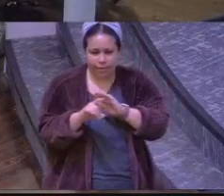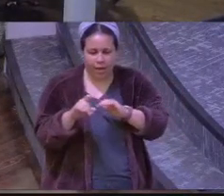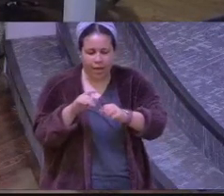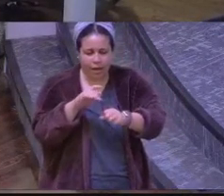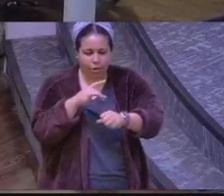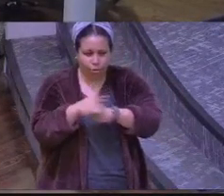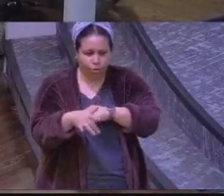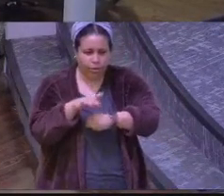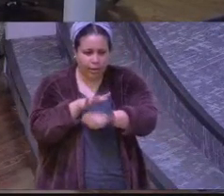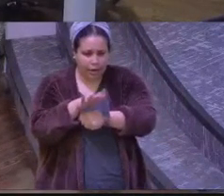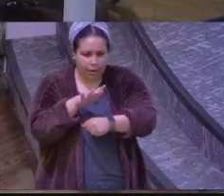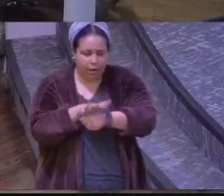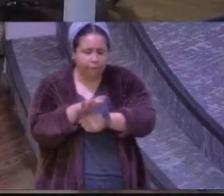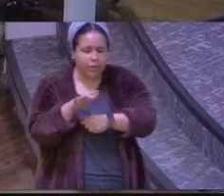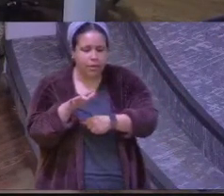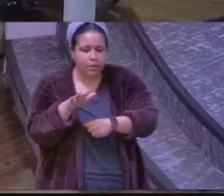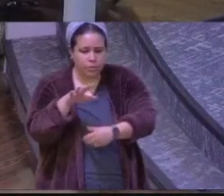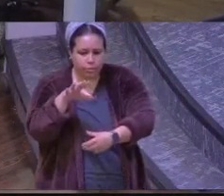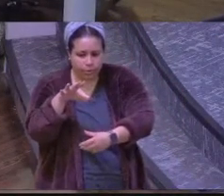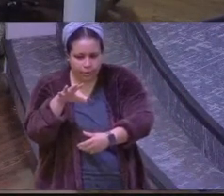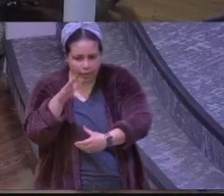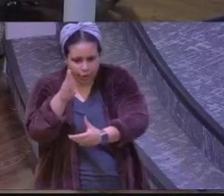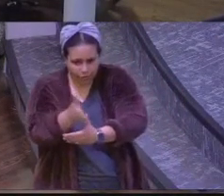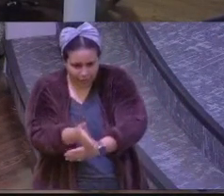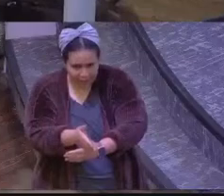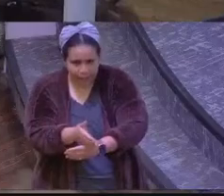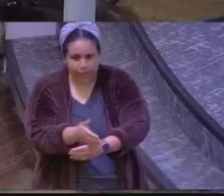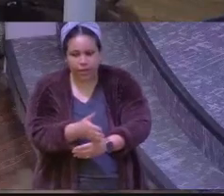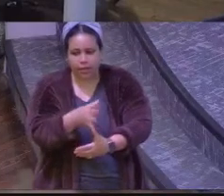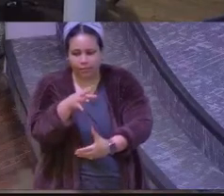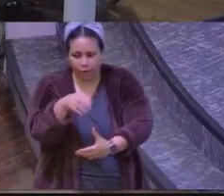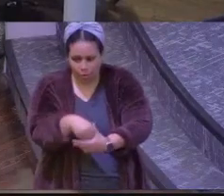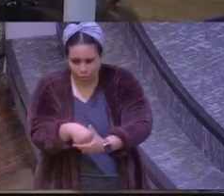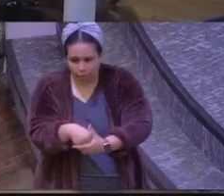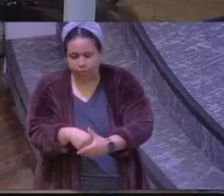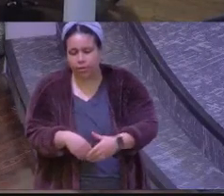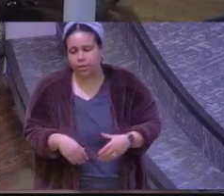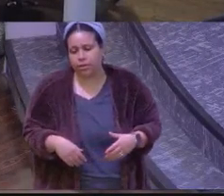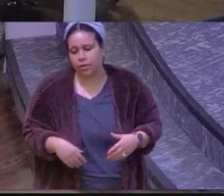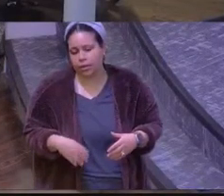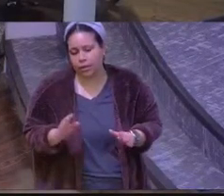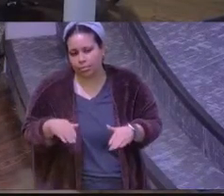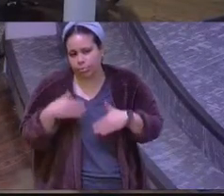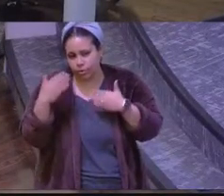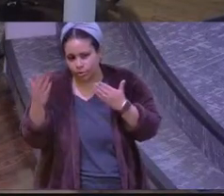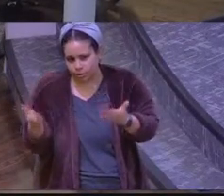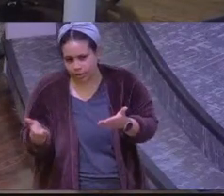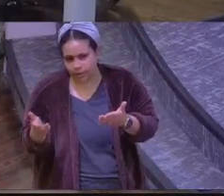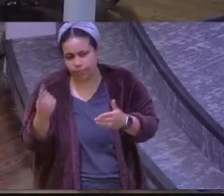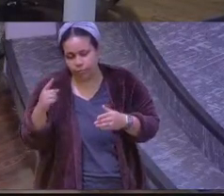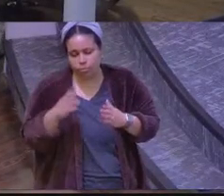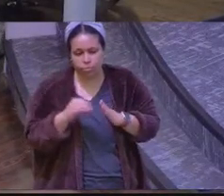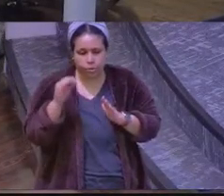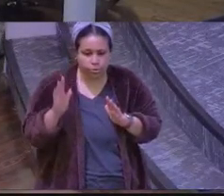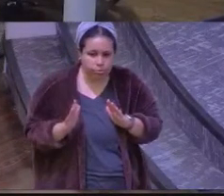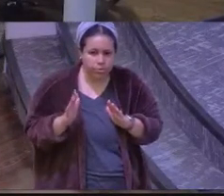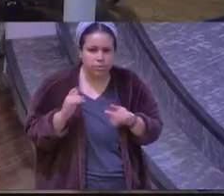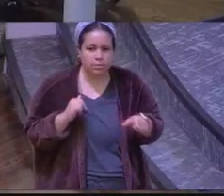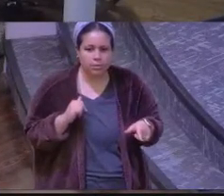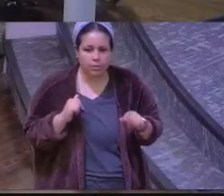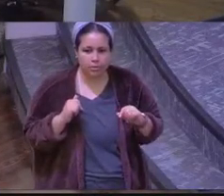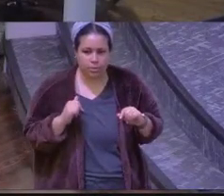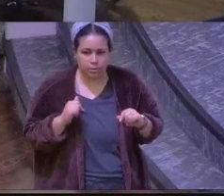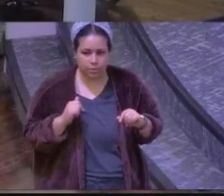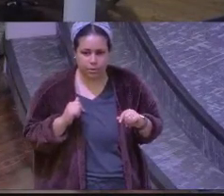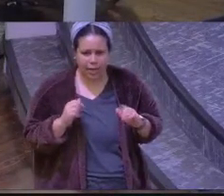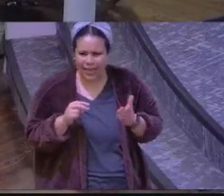can intervene and provide additional programming for those students. I did not see that here at all, and I do feel